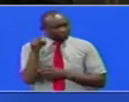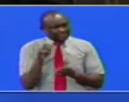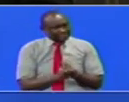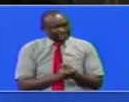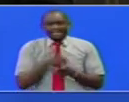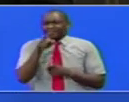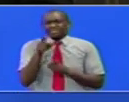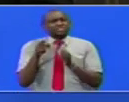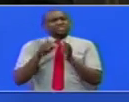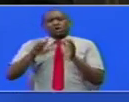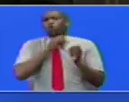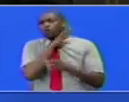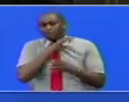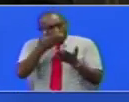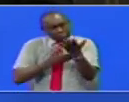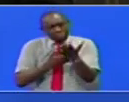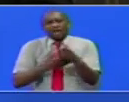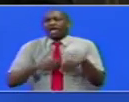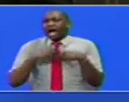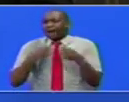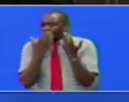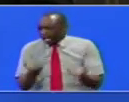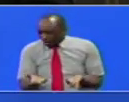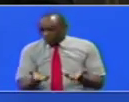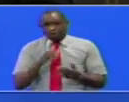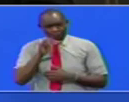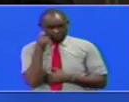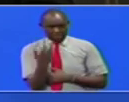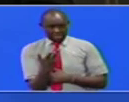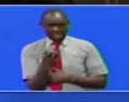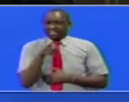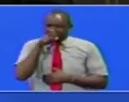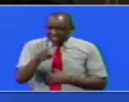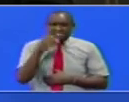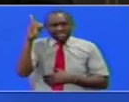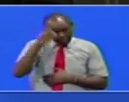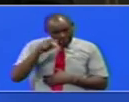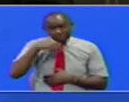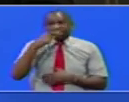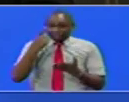to this whole petition, how it came to be, considering particularly that the DPP